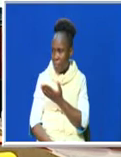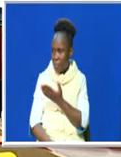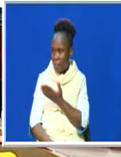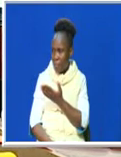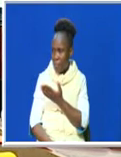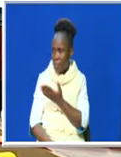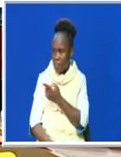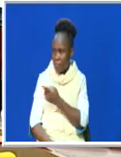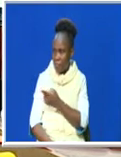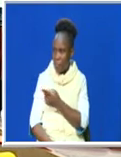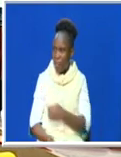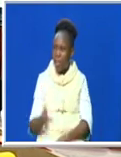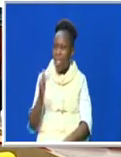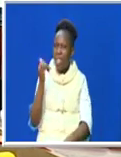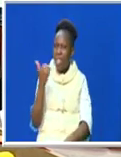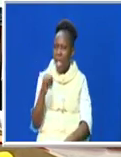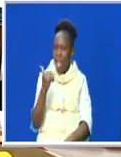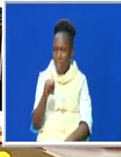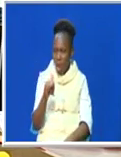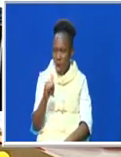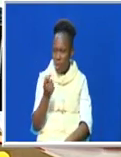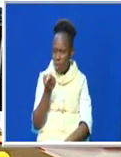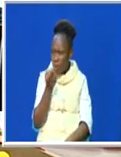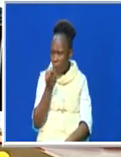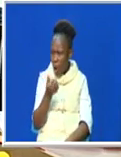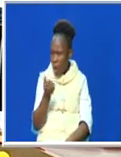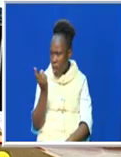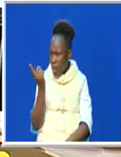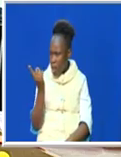The yellow plate is the smallest.